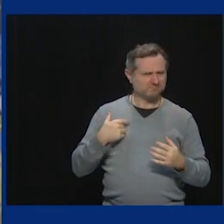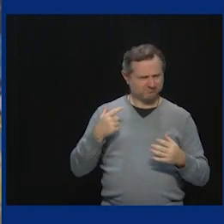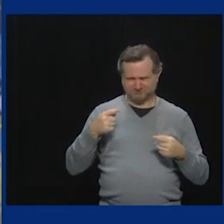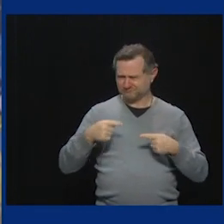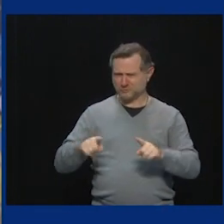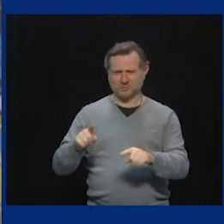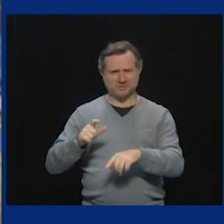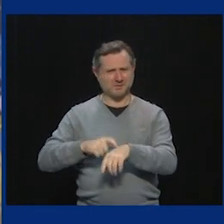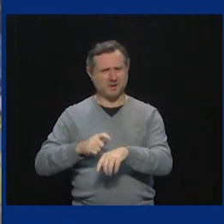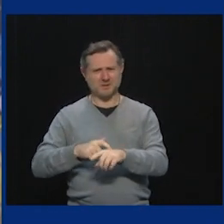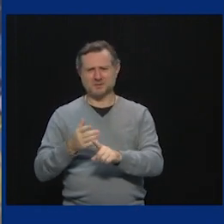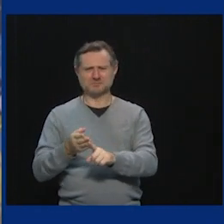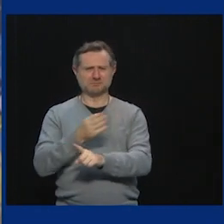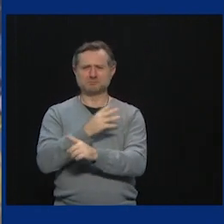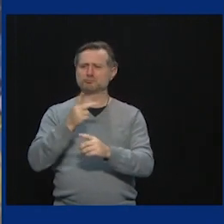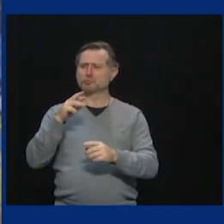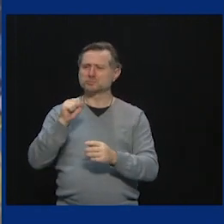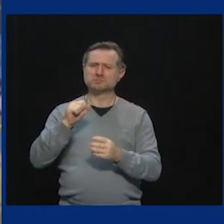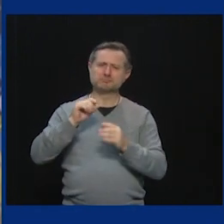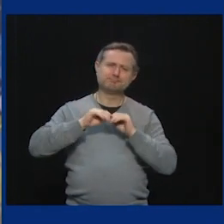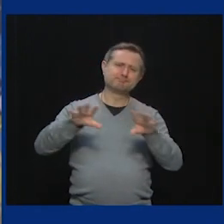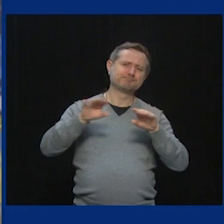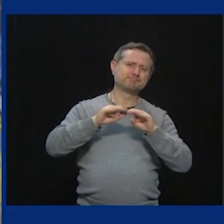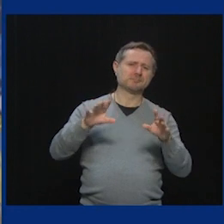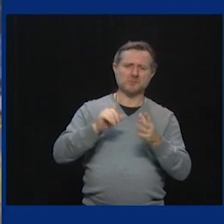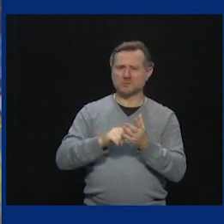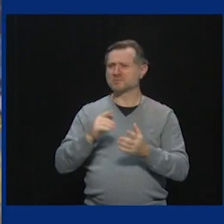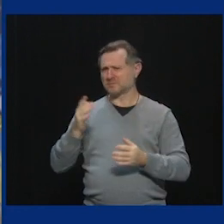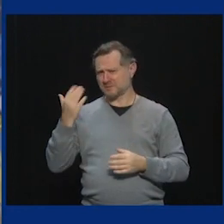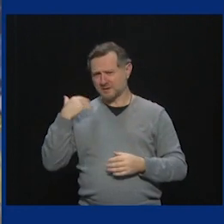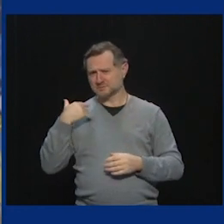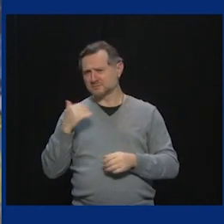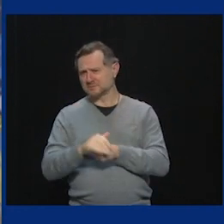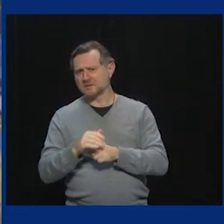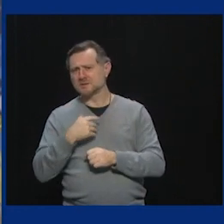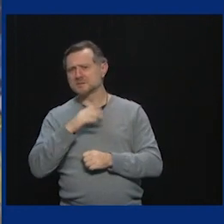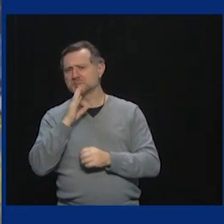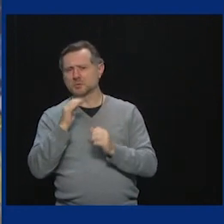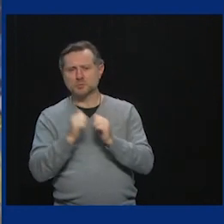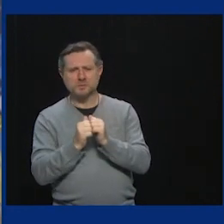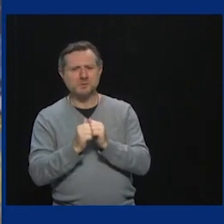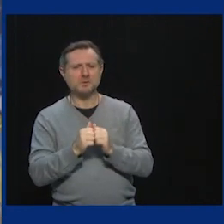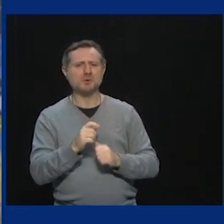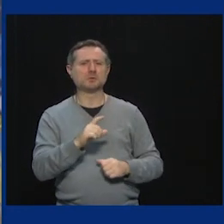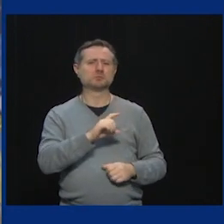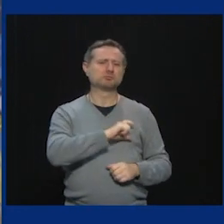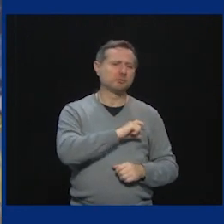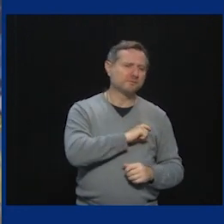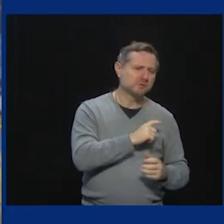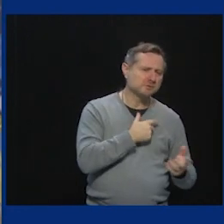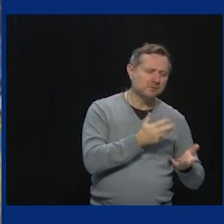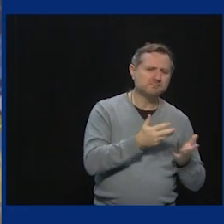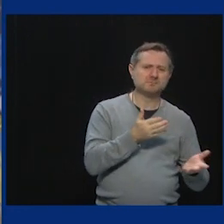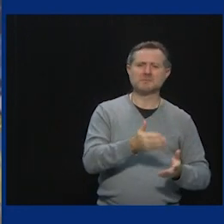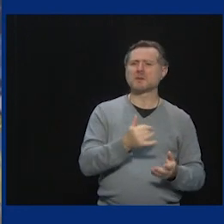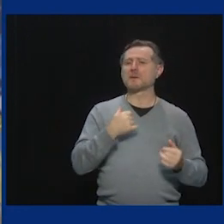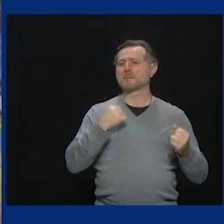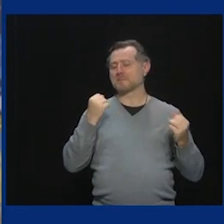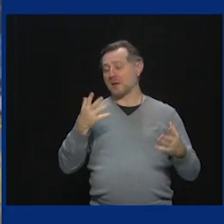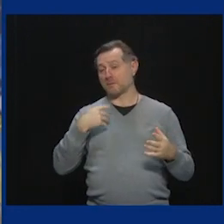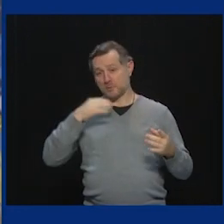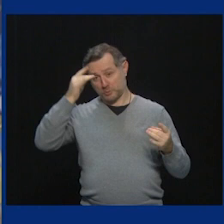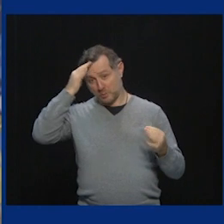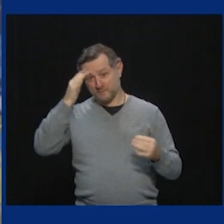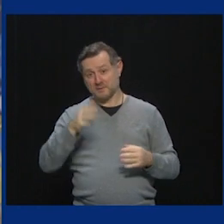be the situation there. And just last night I spoke to representatives from the corrections officers. I have a lot of thoughts on this. 55% of